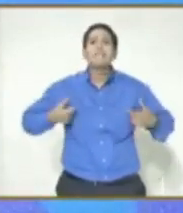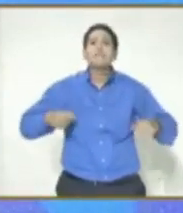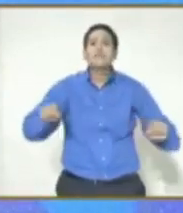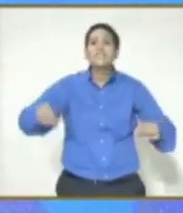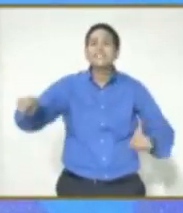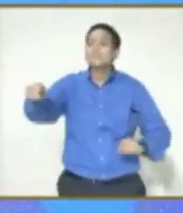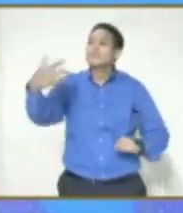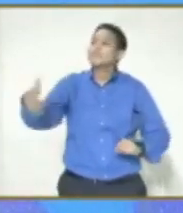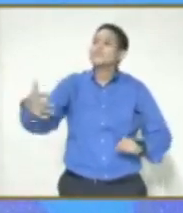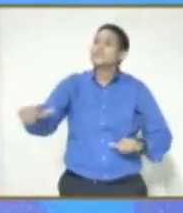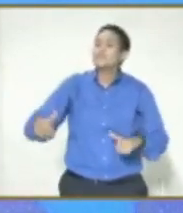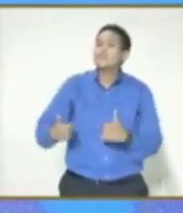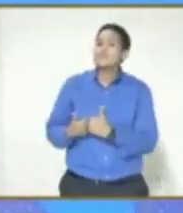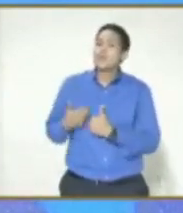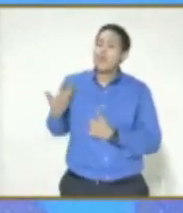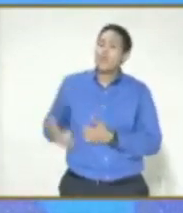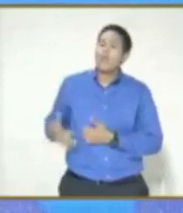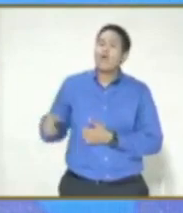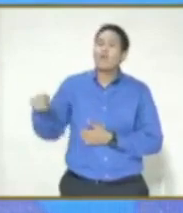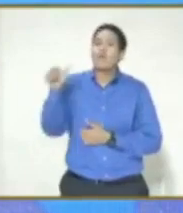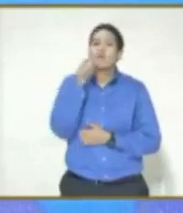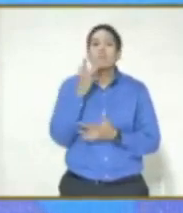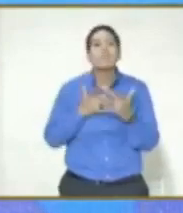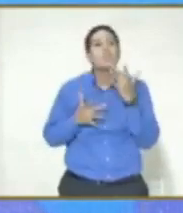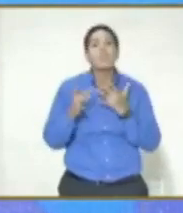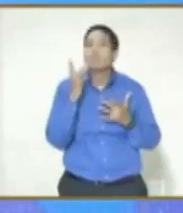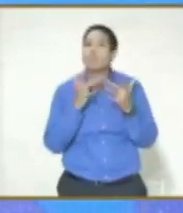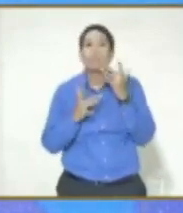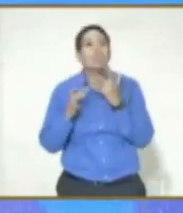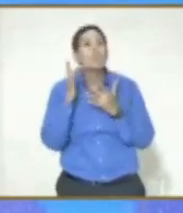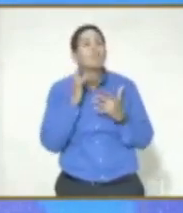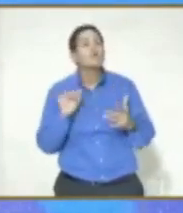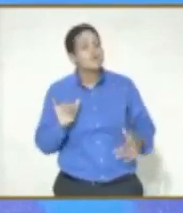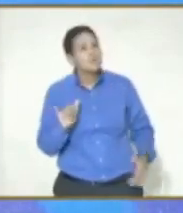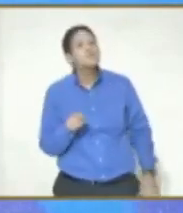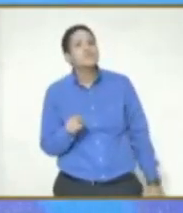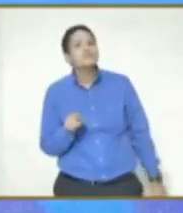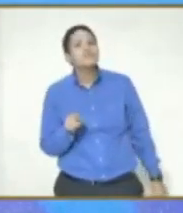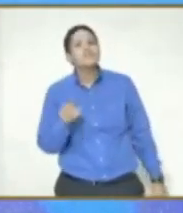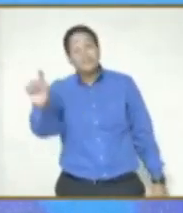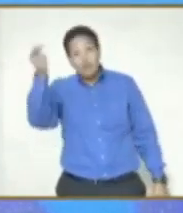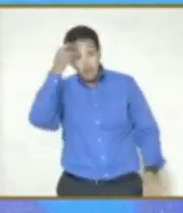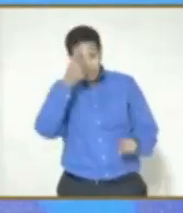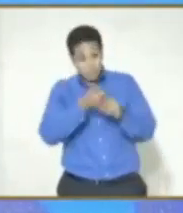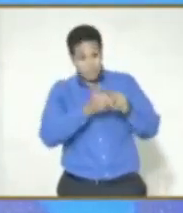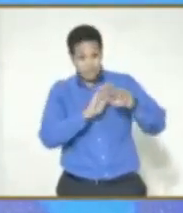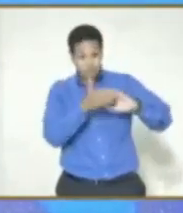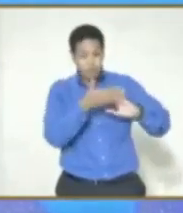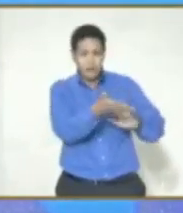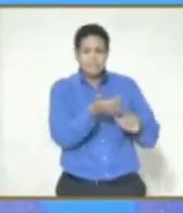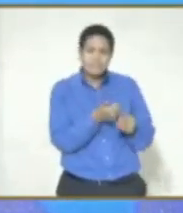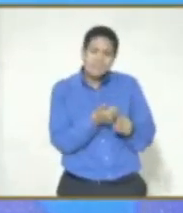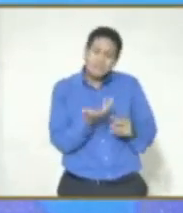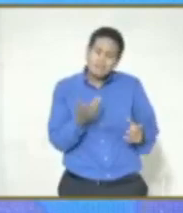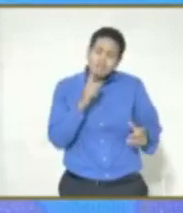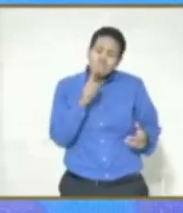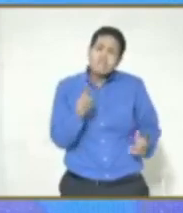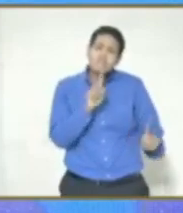who are less destitute in the society. The government of Jamaica